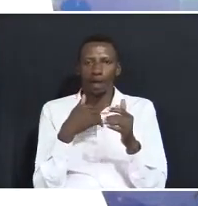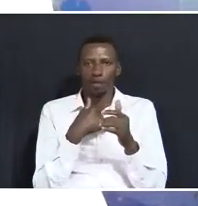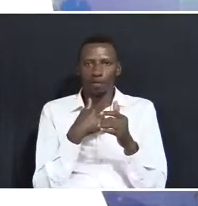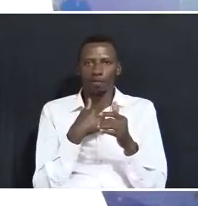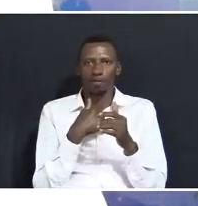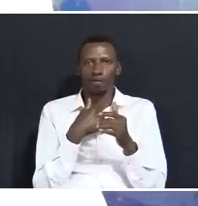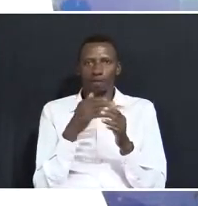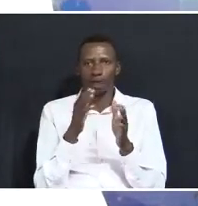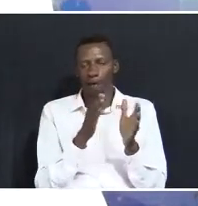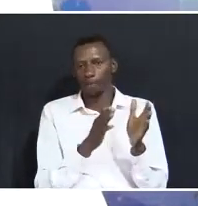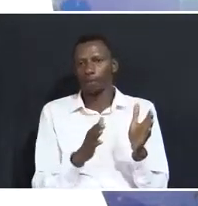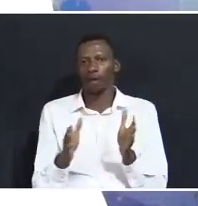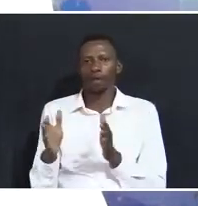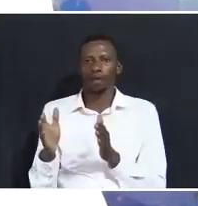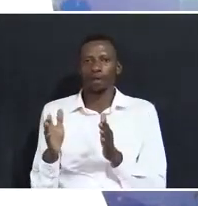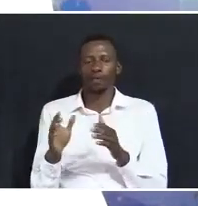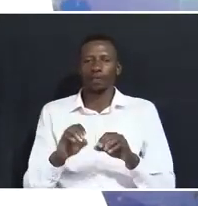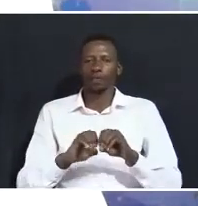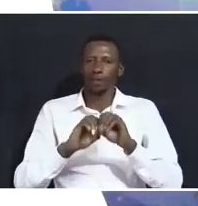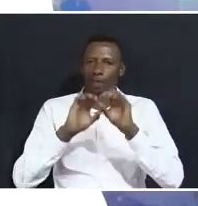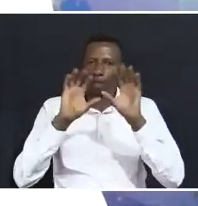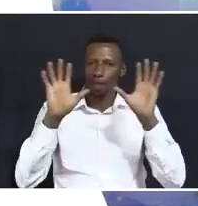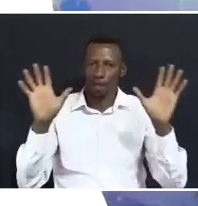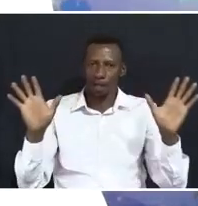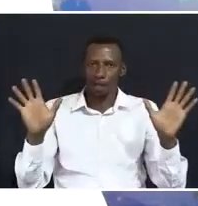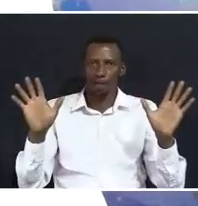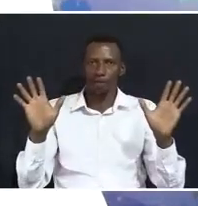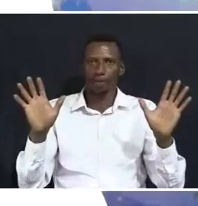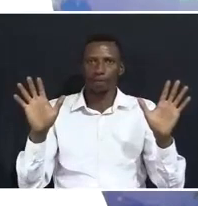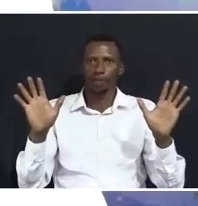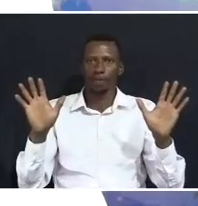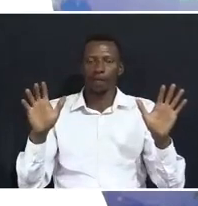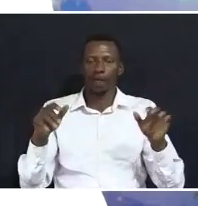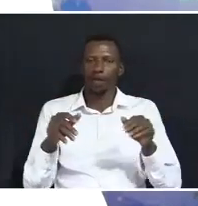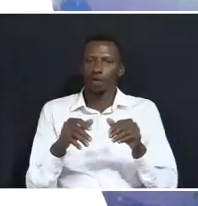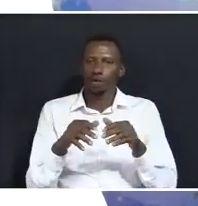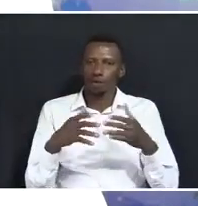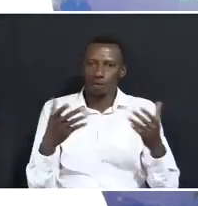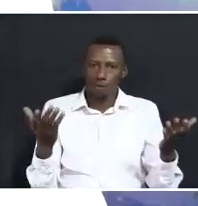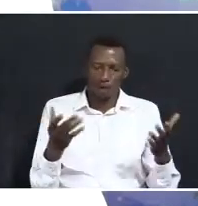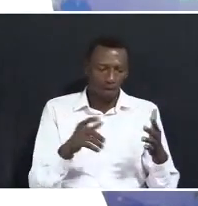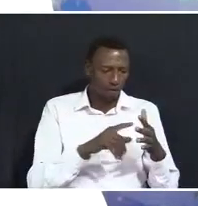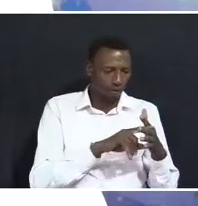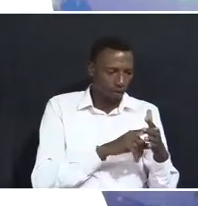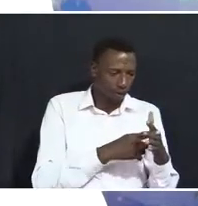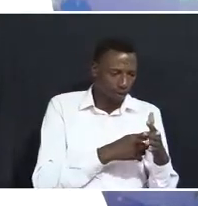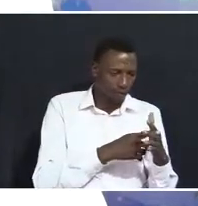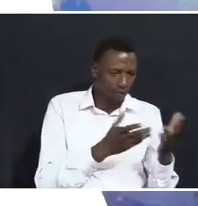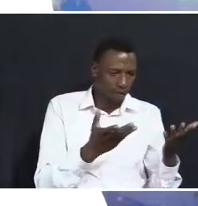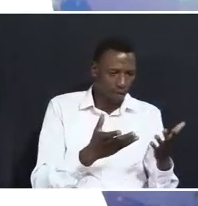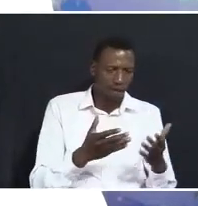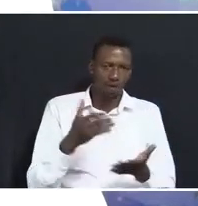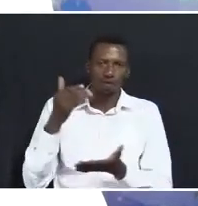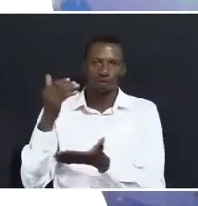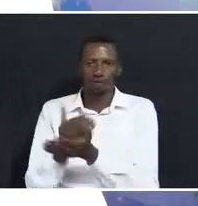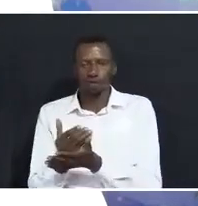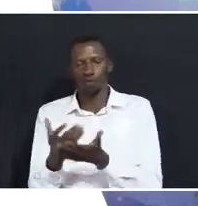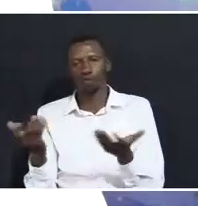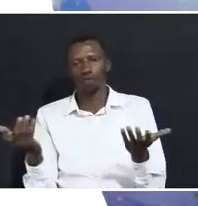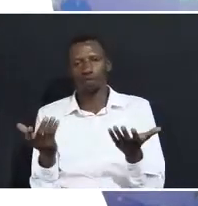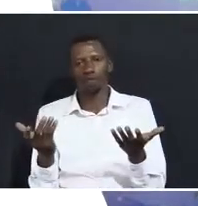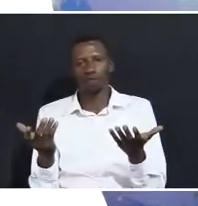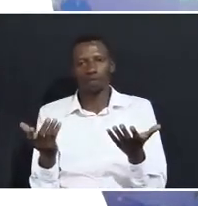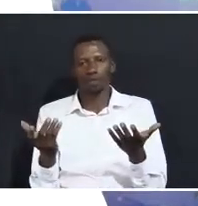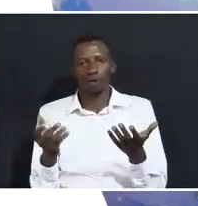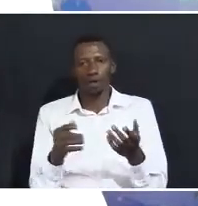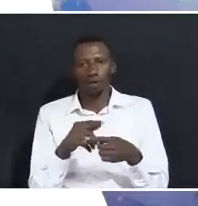It was very clear in his mind where to start and where to stop. When it was time, he knew